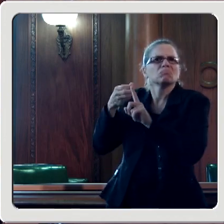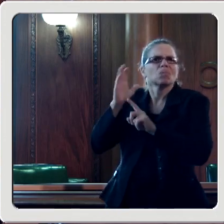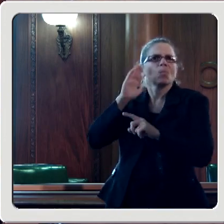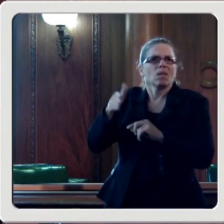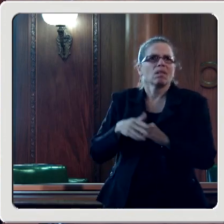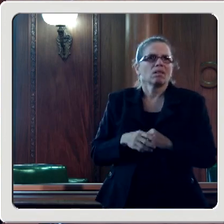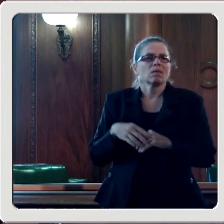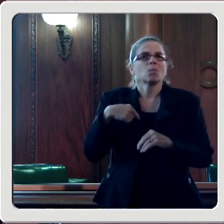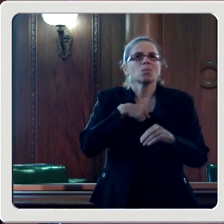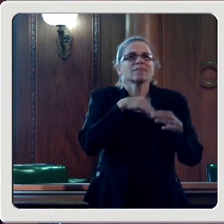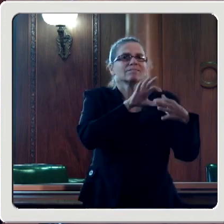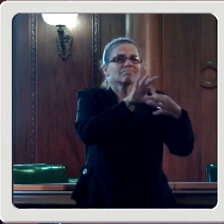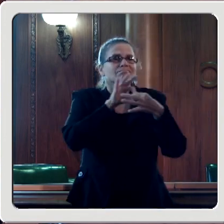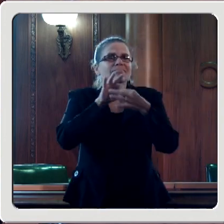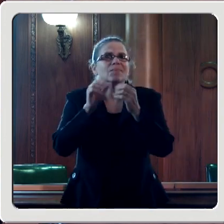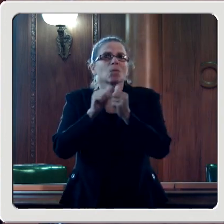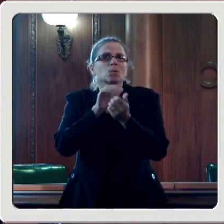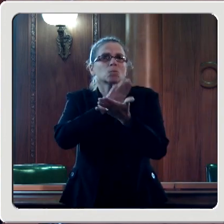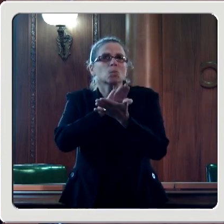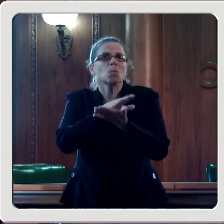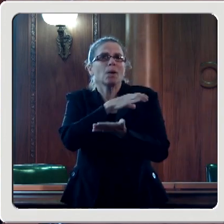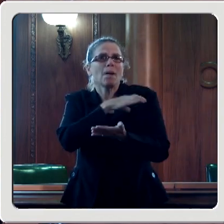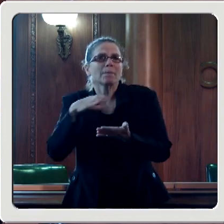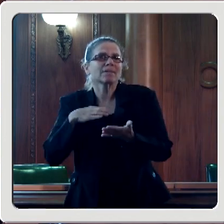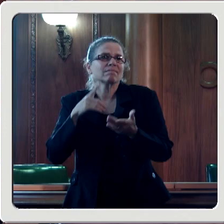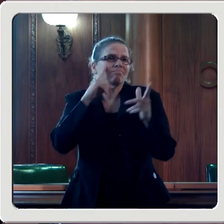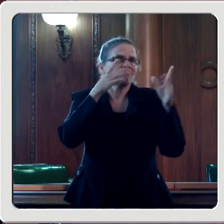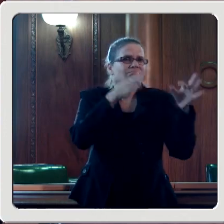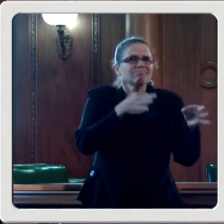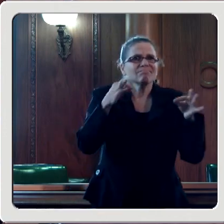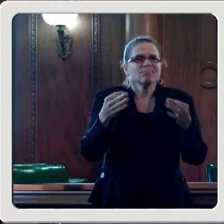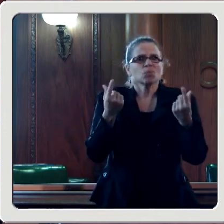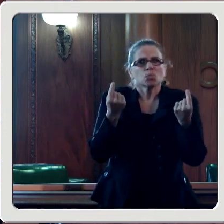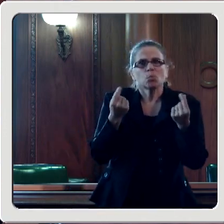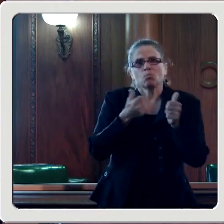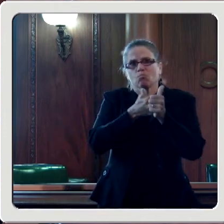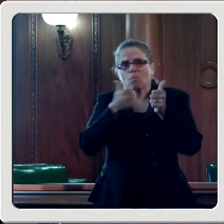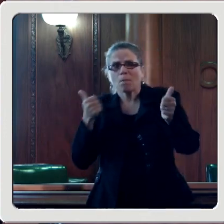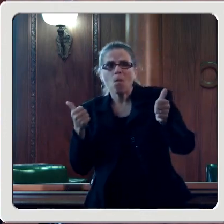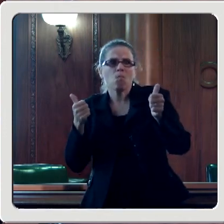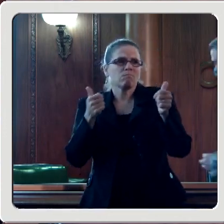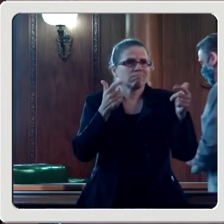also. So without further ado, the Superintendent of Springfield Public Schools, Dan Warwick.